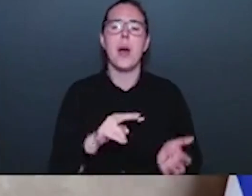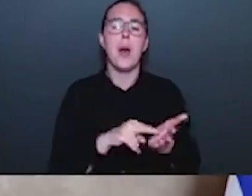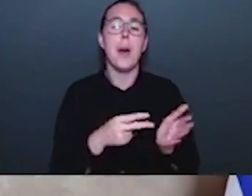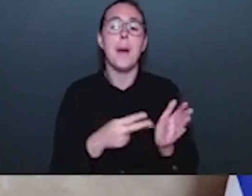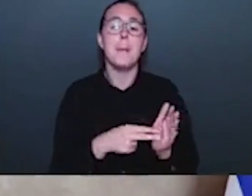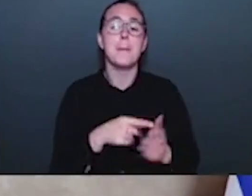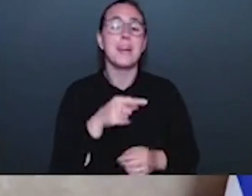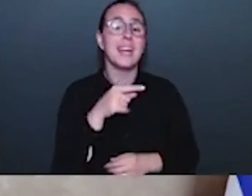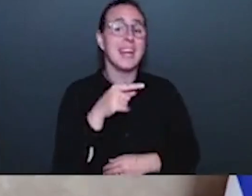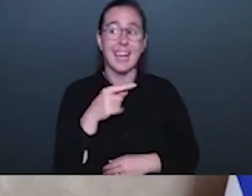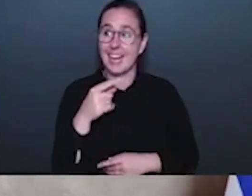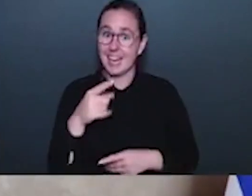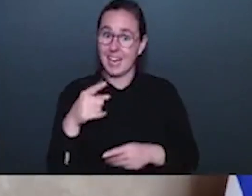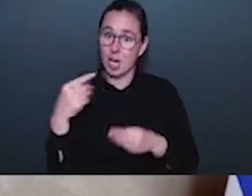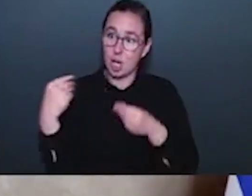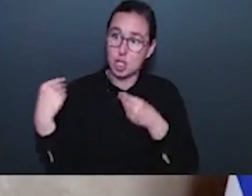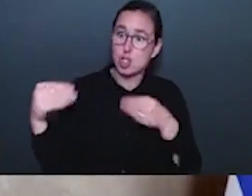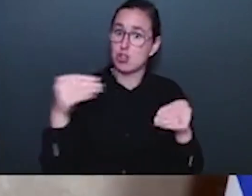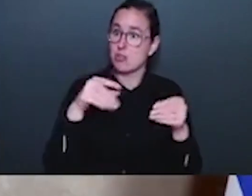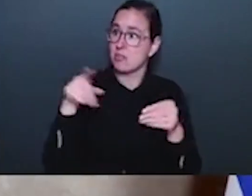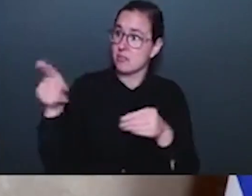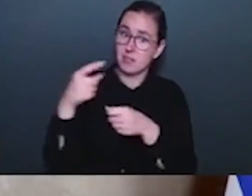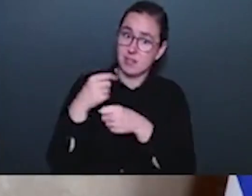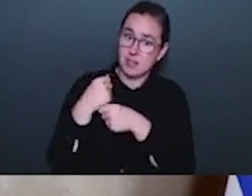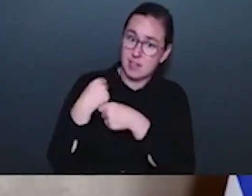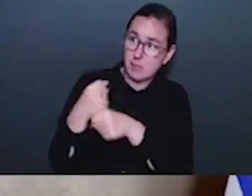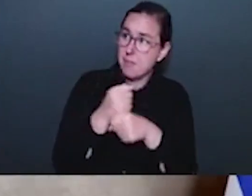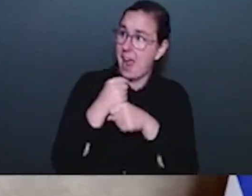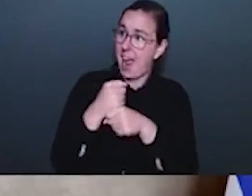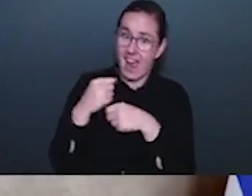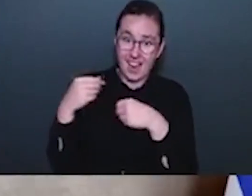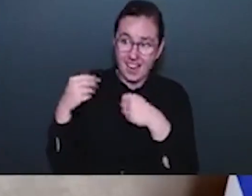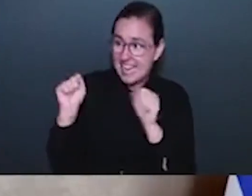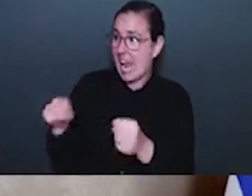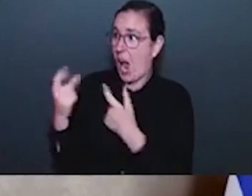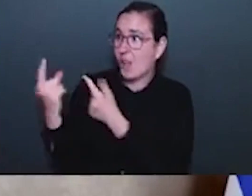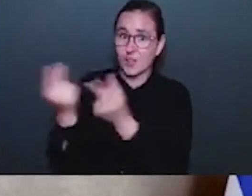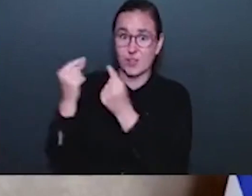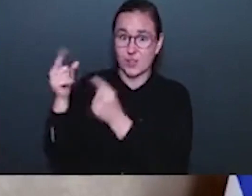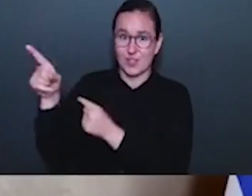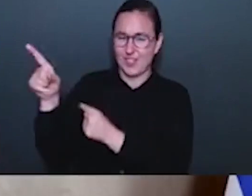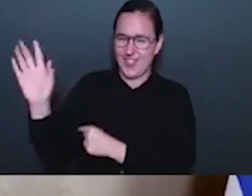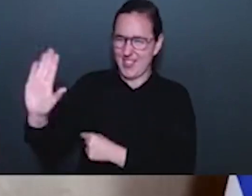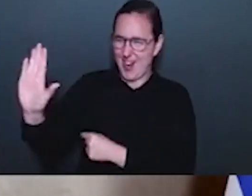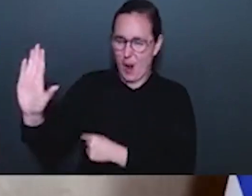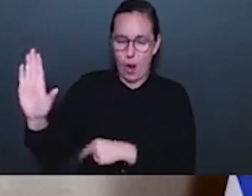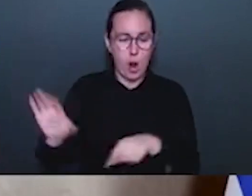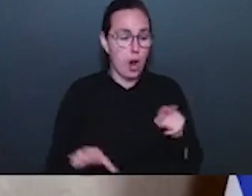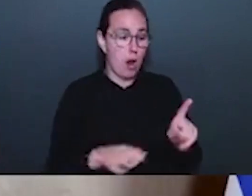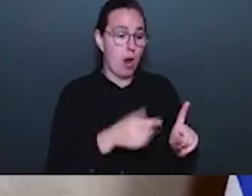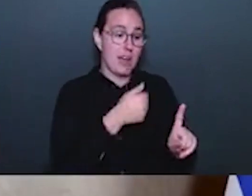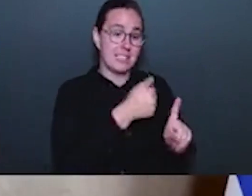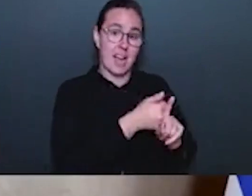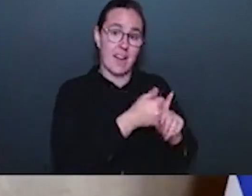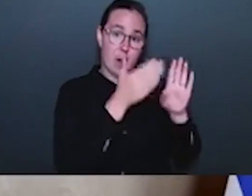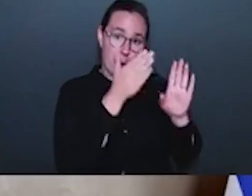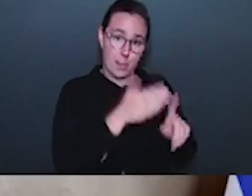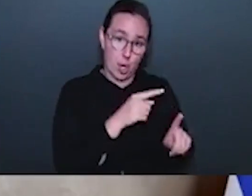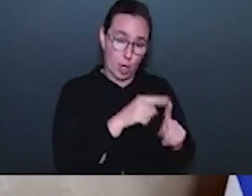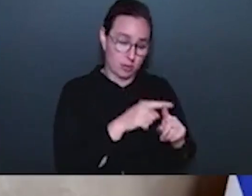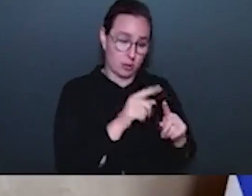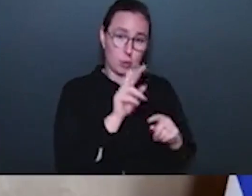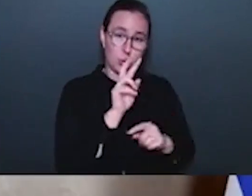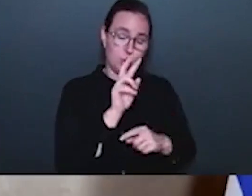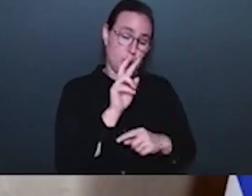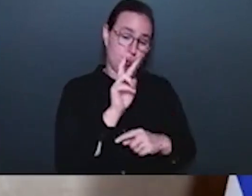2.5 grams threshold. I will also assure you that since announcing the exemption, our government has been working with